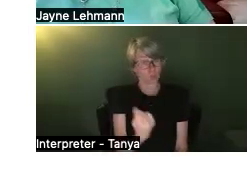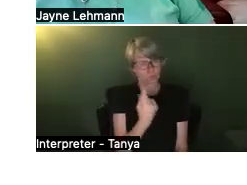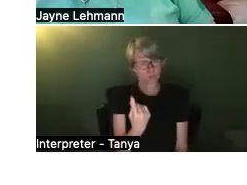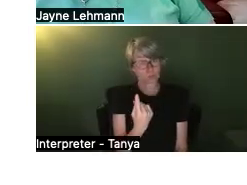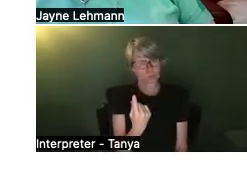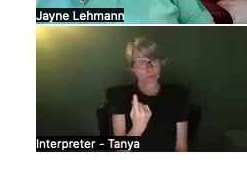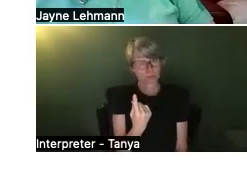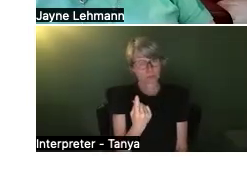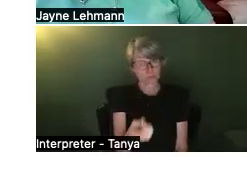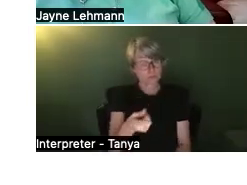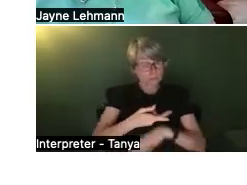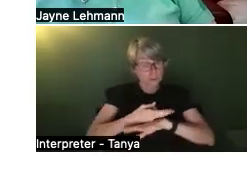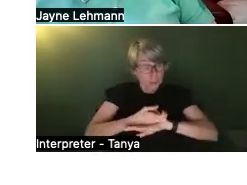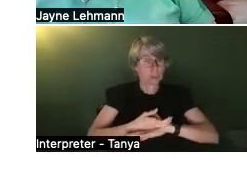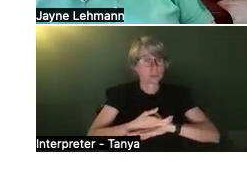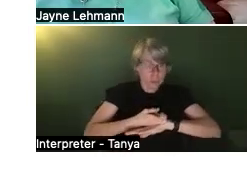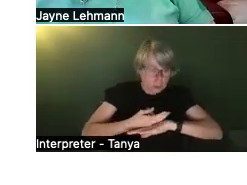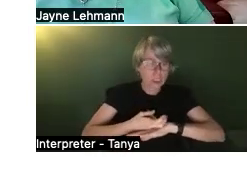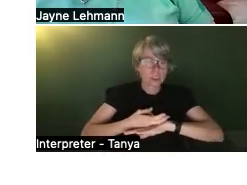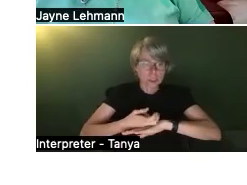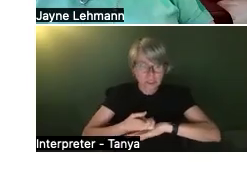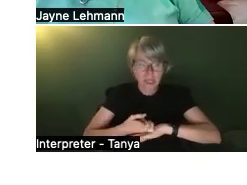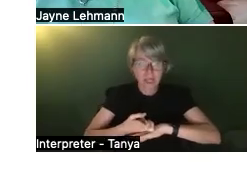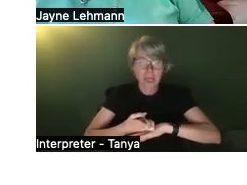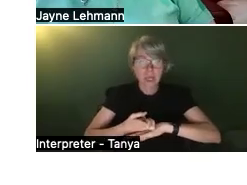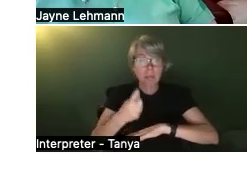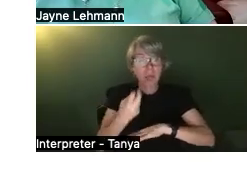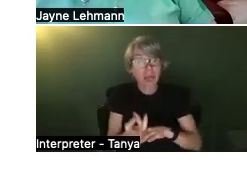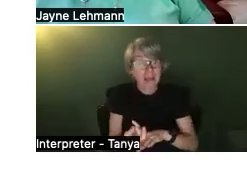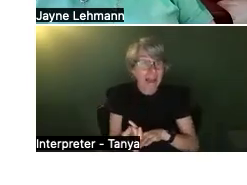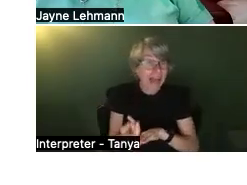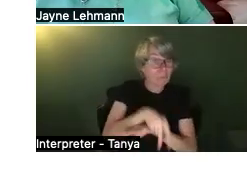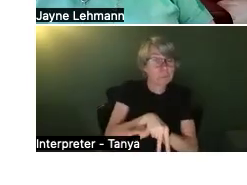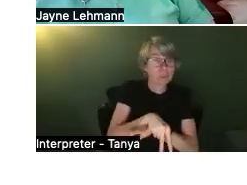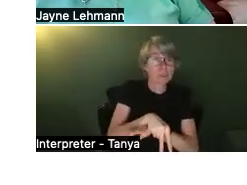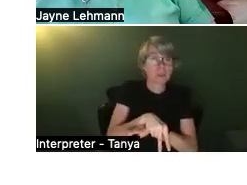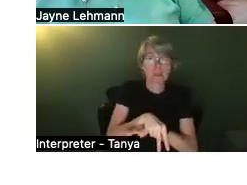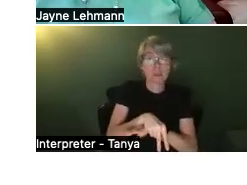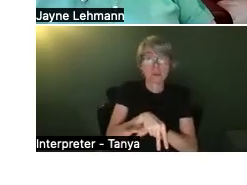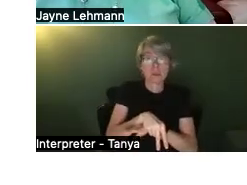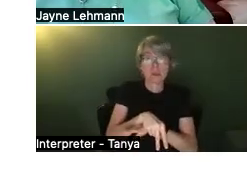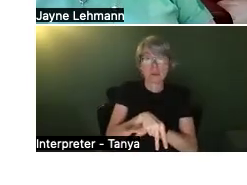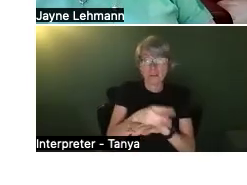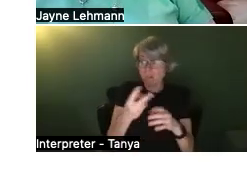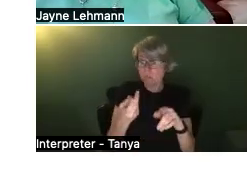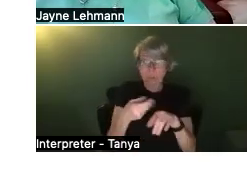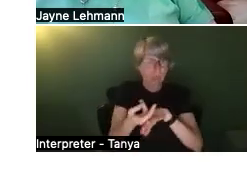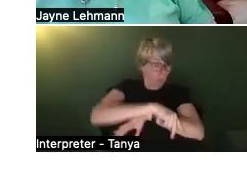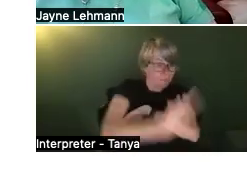had a number of seizures and then trying to get out of bed, she could have had a fall